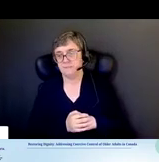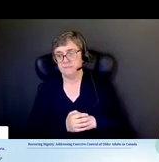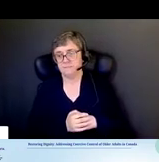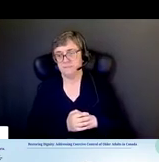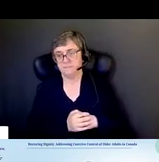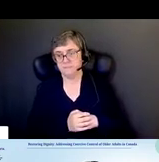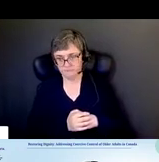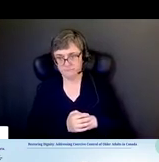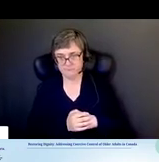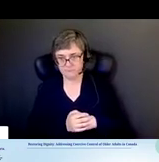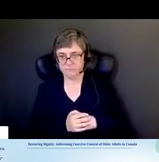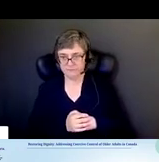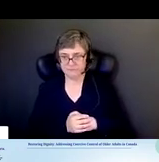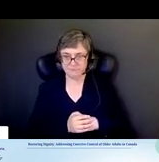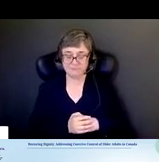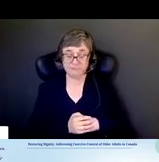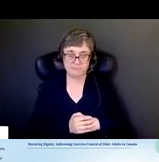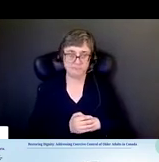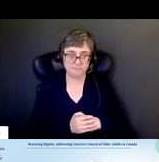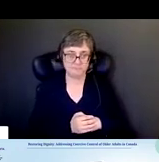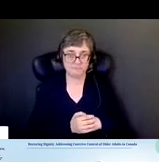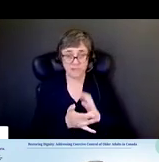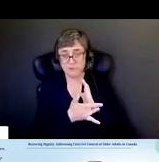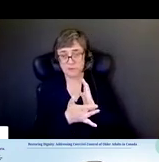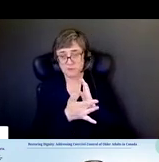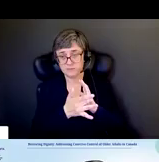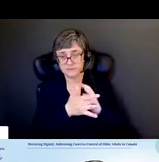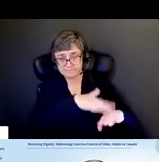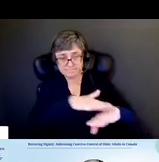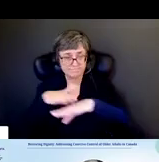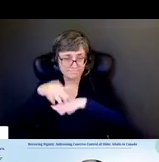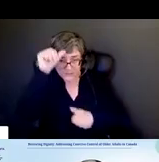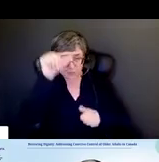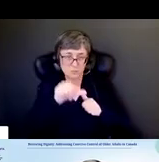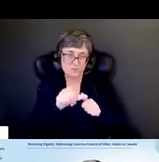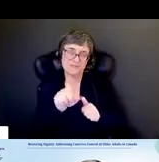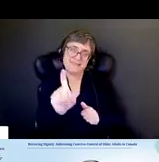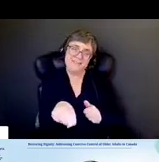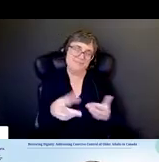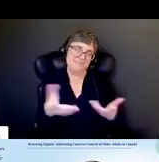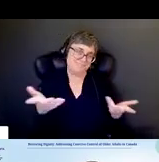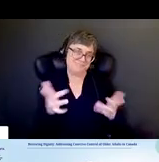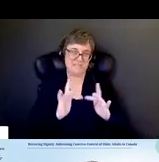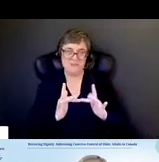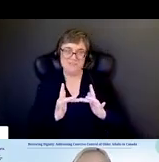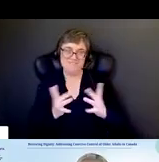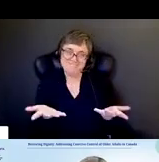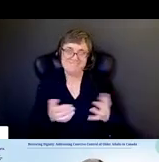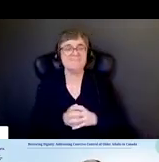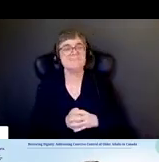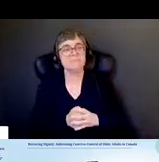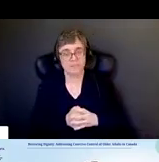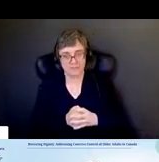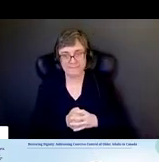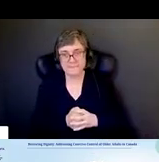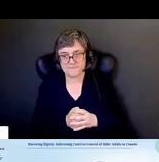Now, a couple of tech reminders for everyone. We have to do this. I know it's ritual. This is just to